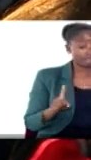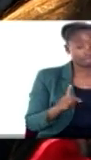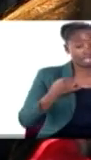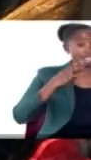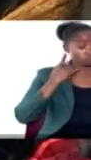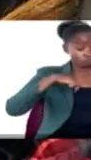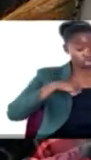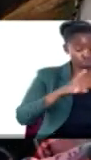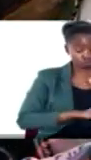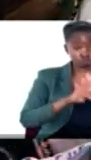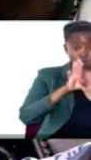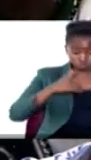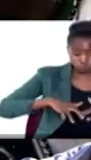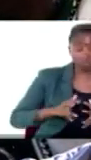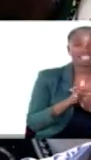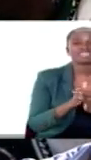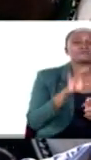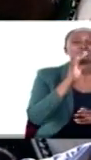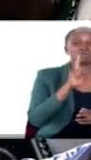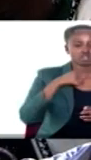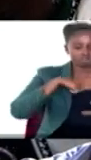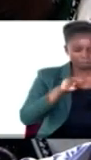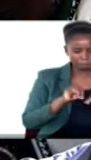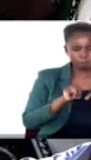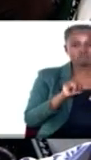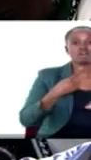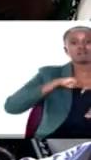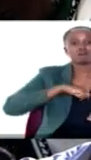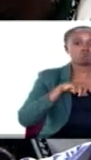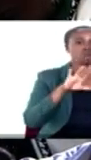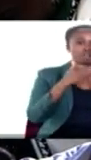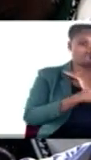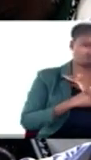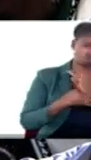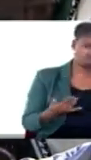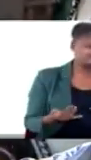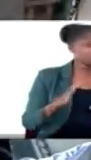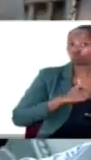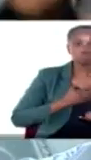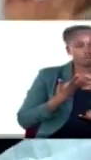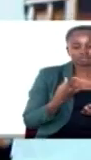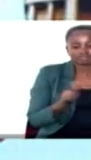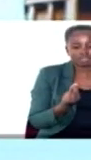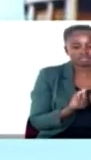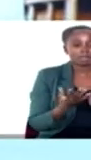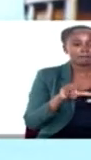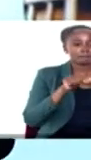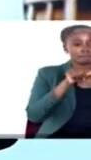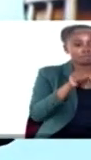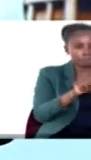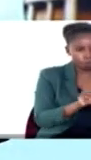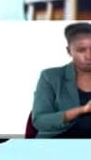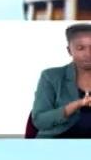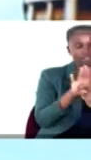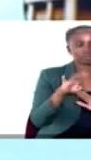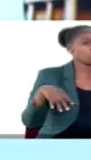also about moving our country where we are now. We don't want a mixture of progress. We don't want